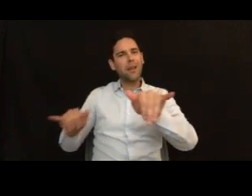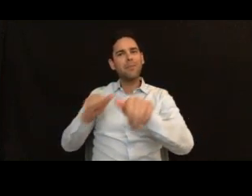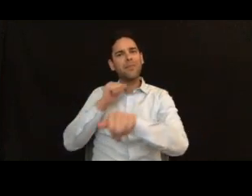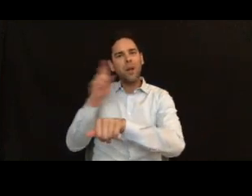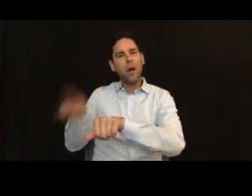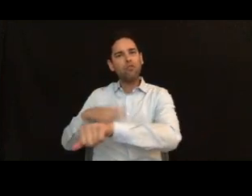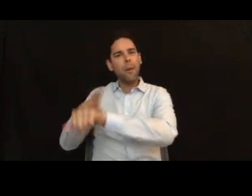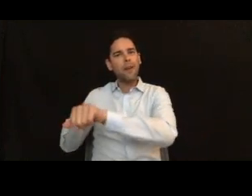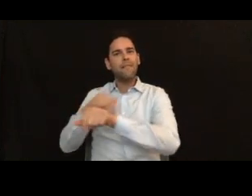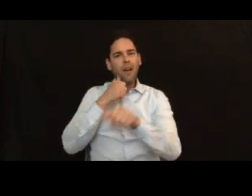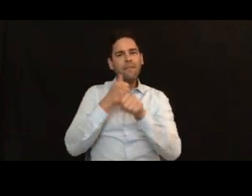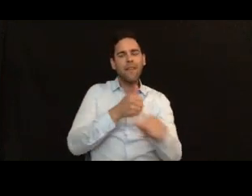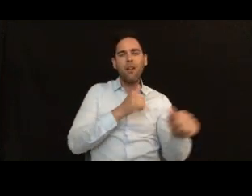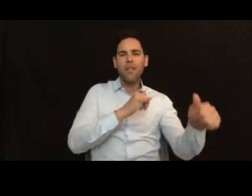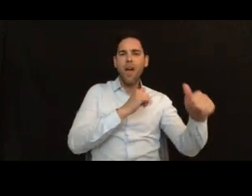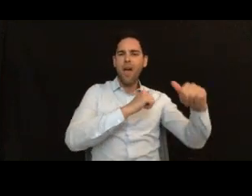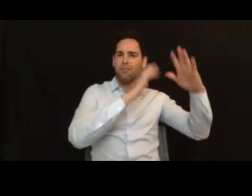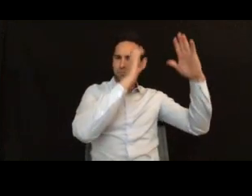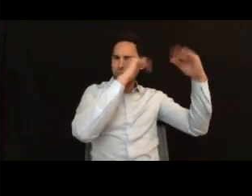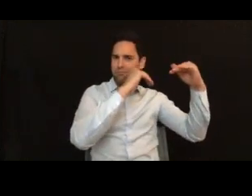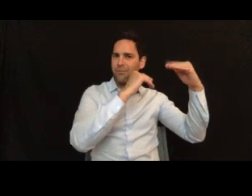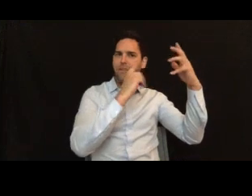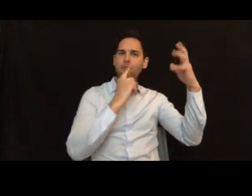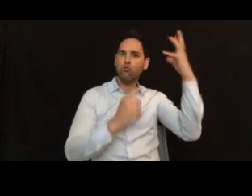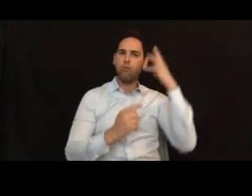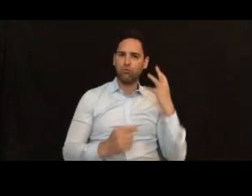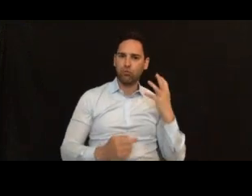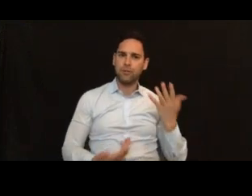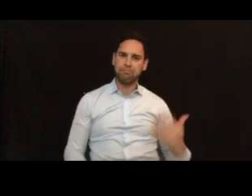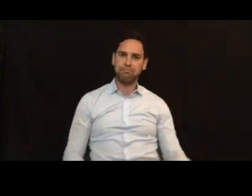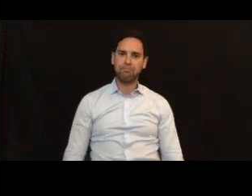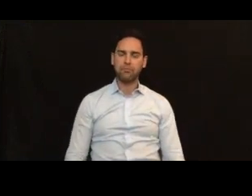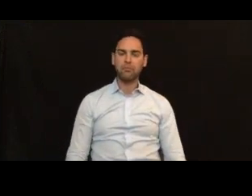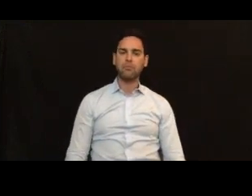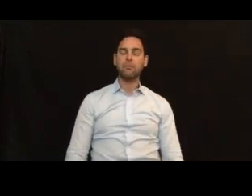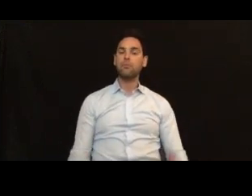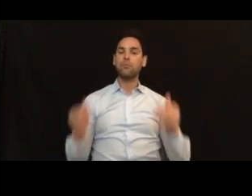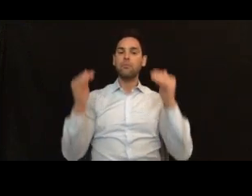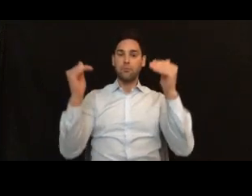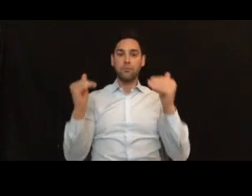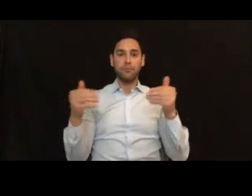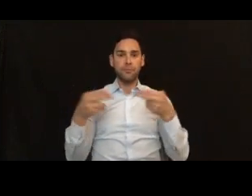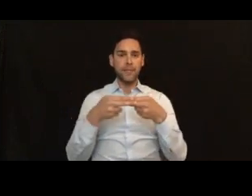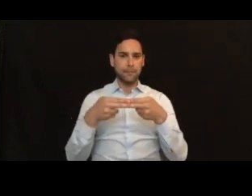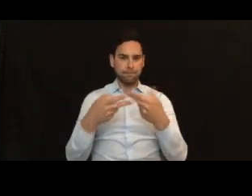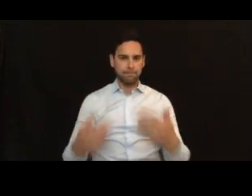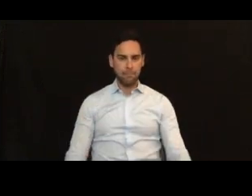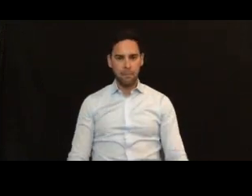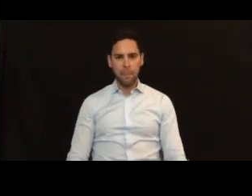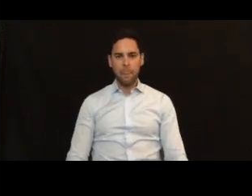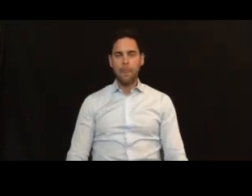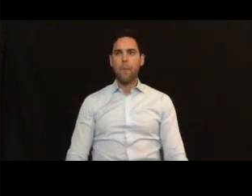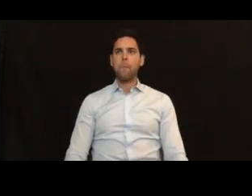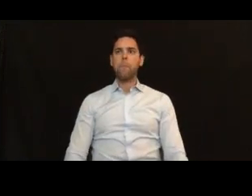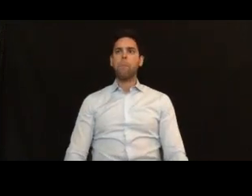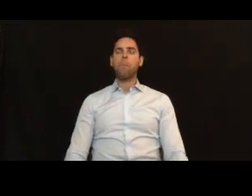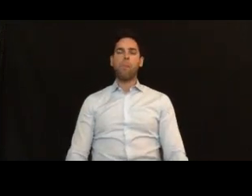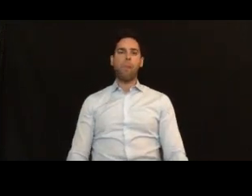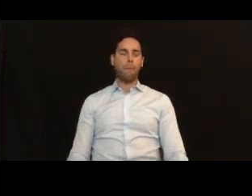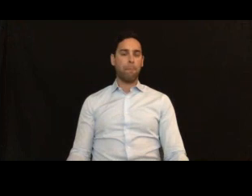conventional expectations. So you can go to the next slide. So given that they identify with femininity